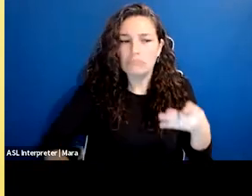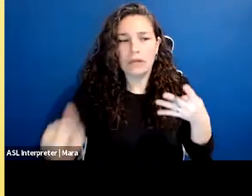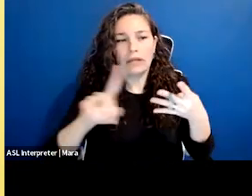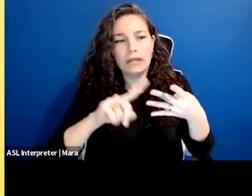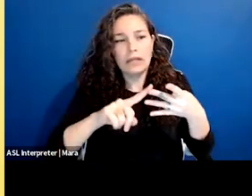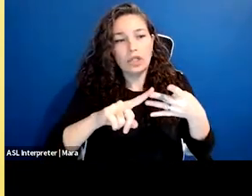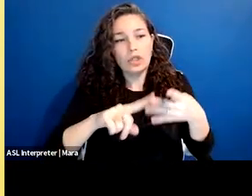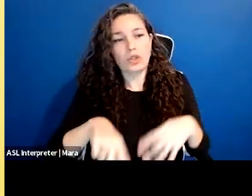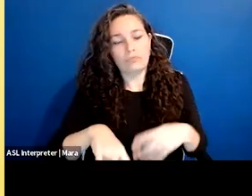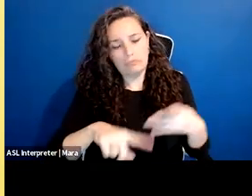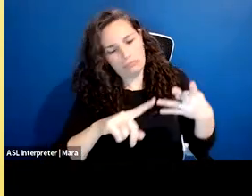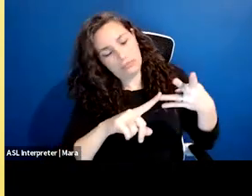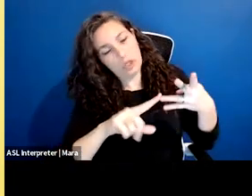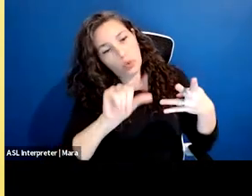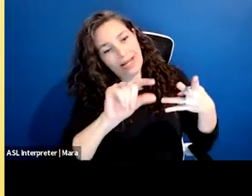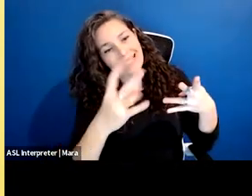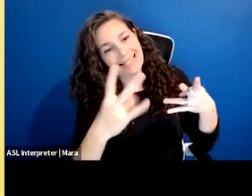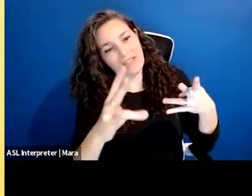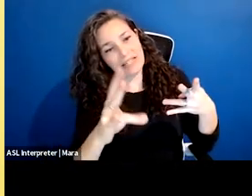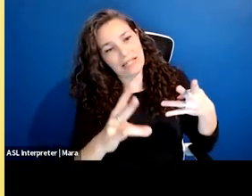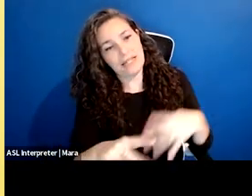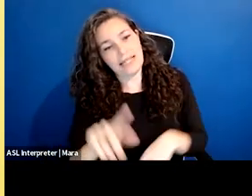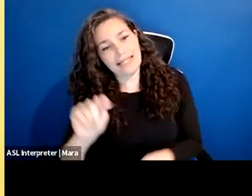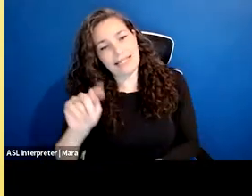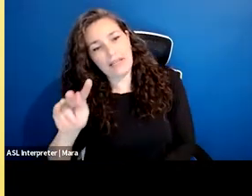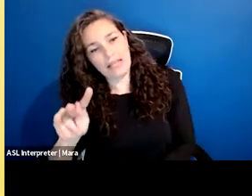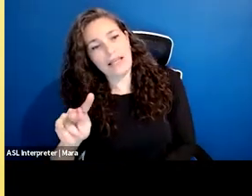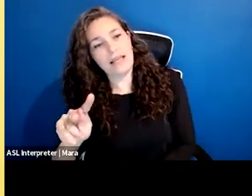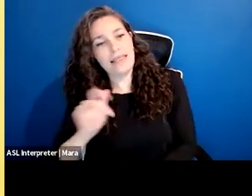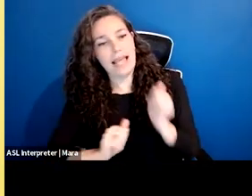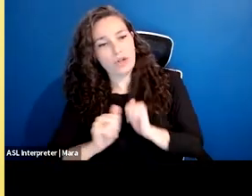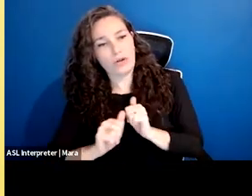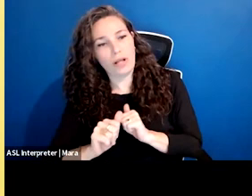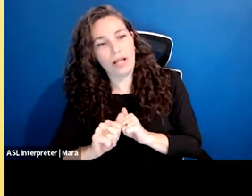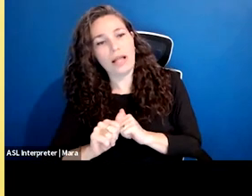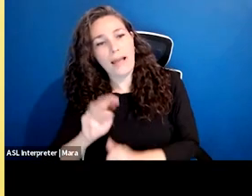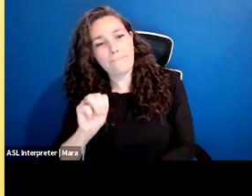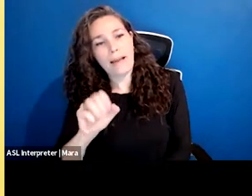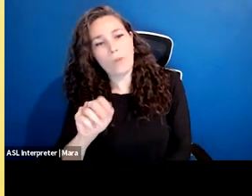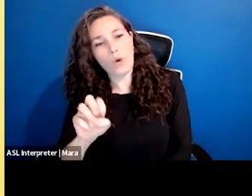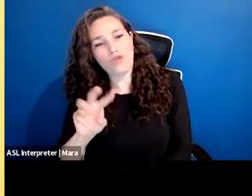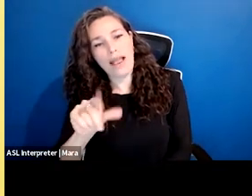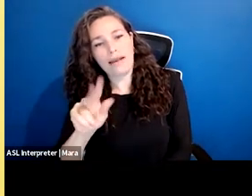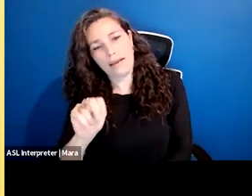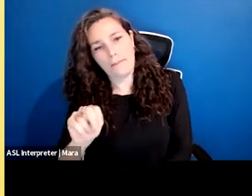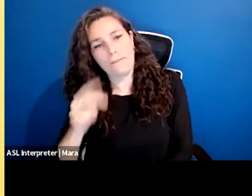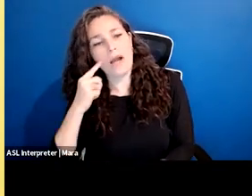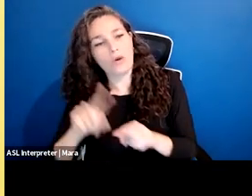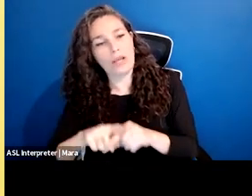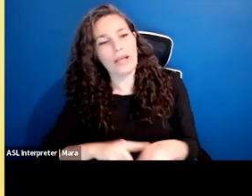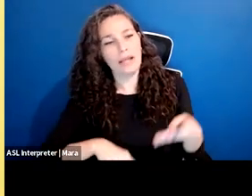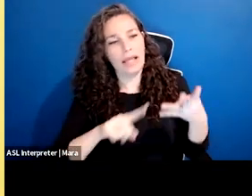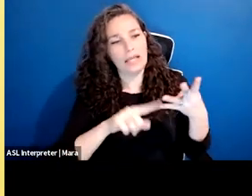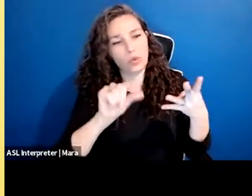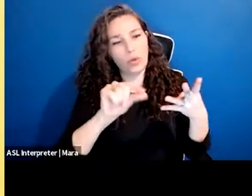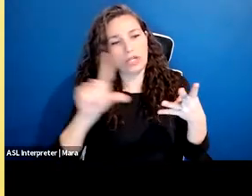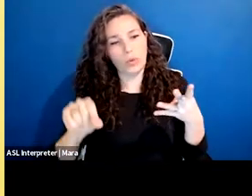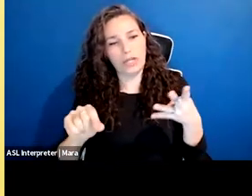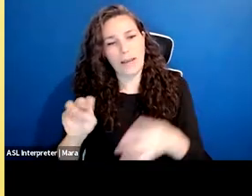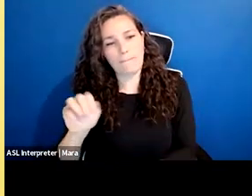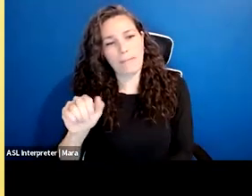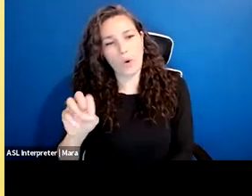the 2017 TV Theatrical Memorandum of Agreement, or MOA, and the 2020 Memorandum of